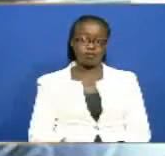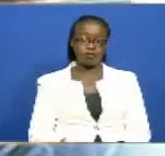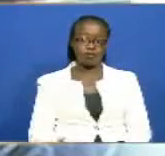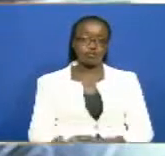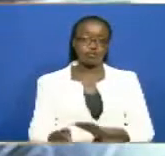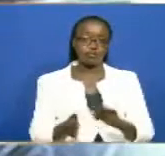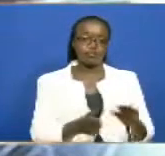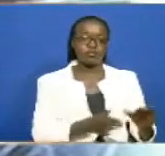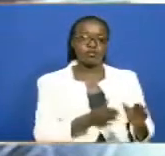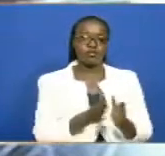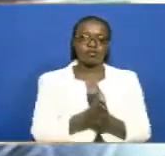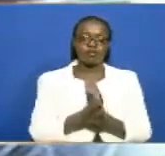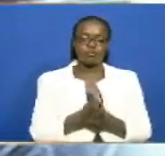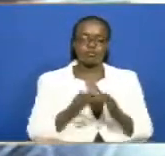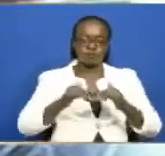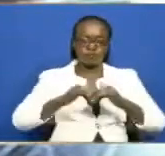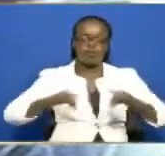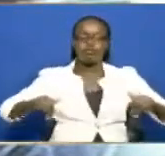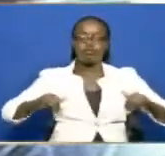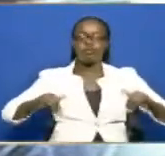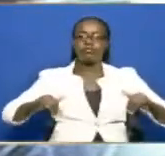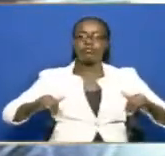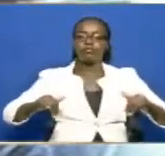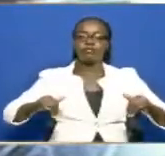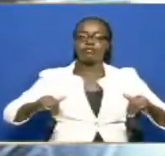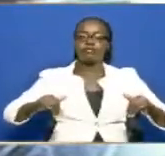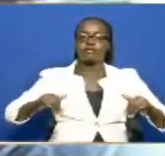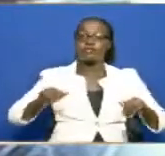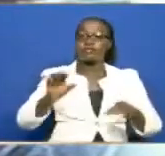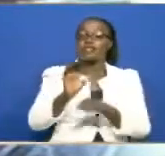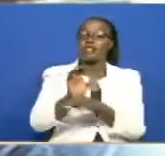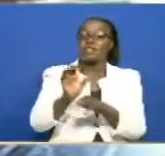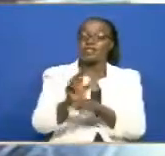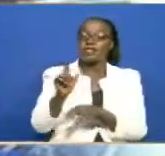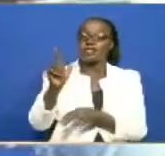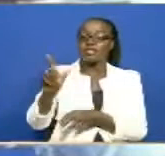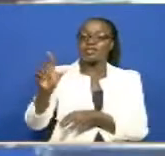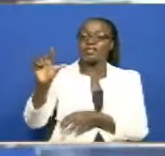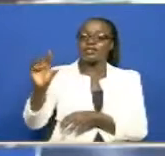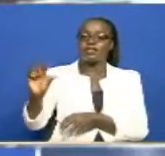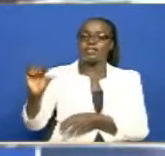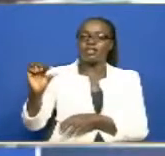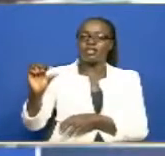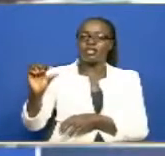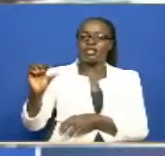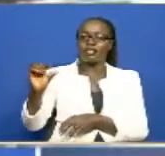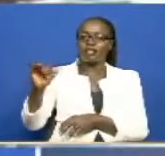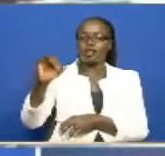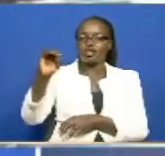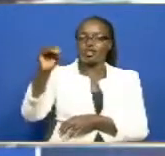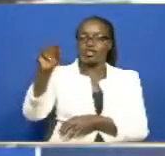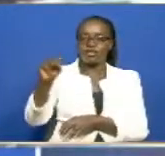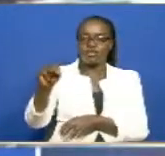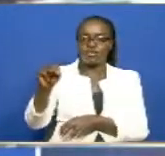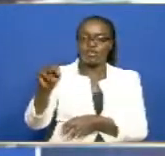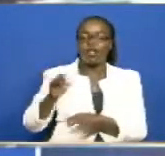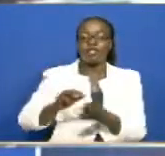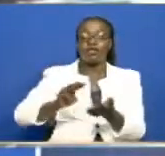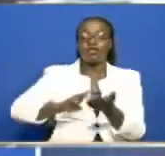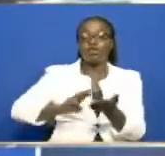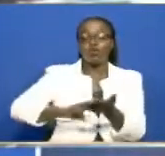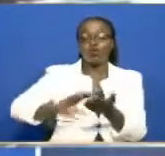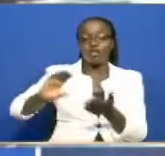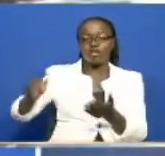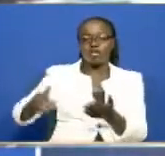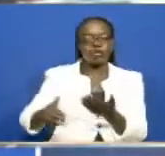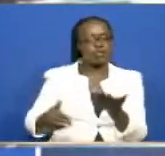Elsewhere, splinter faction in the wrangle ridden Legio Maria Church of Africa at God Kwero Calvary in Suna West sub-county, Migori County,